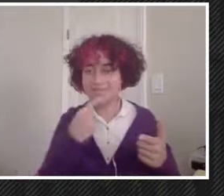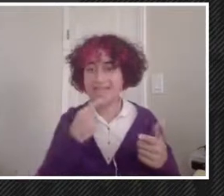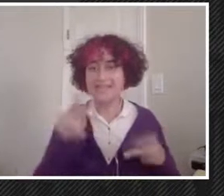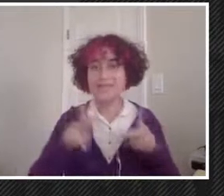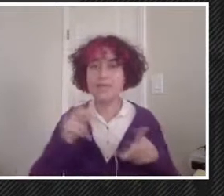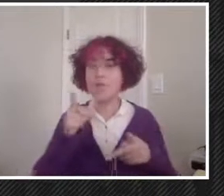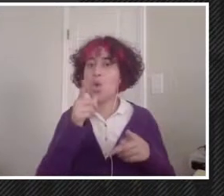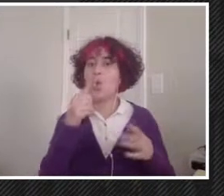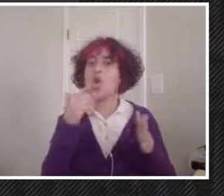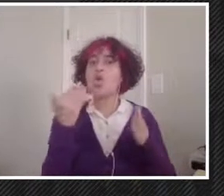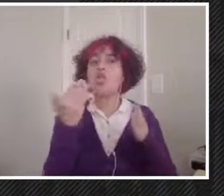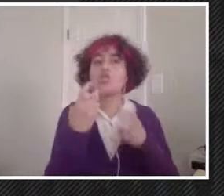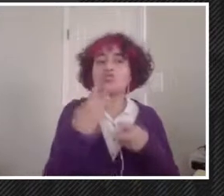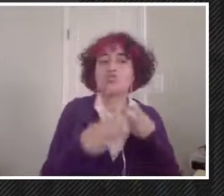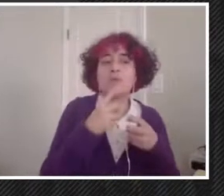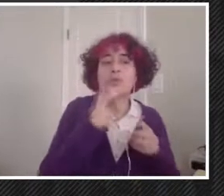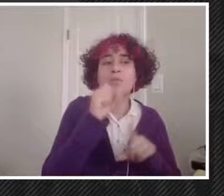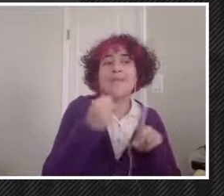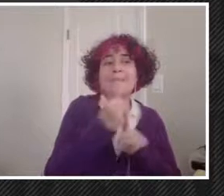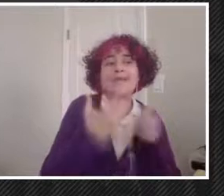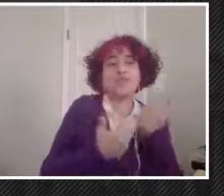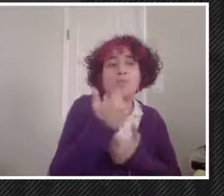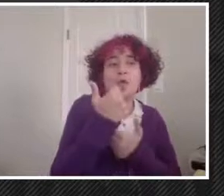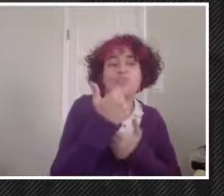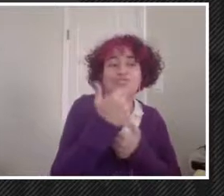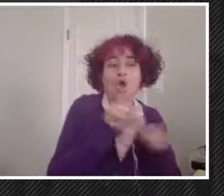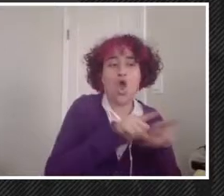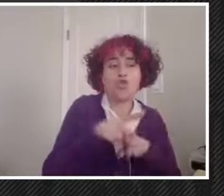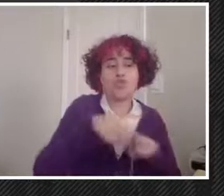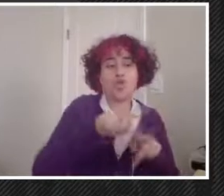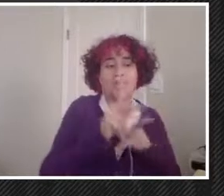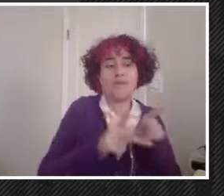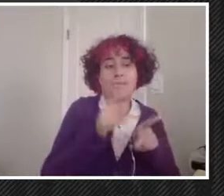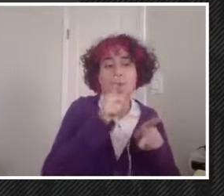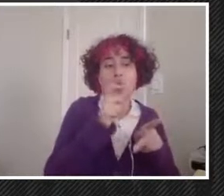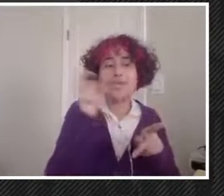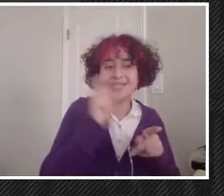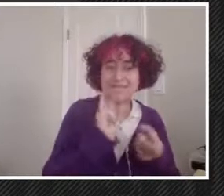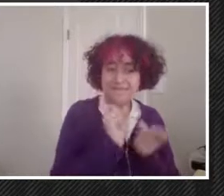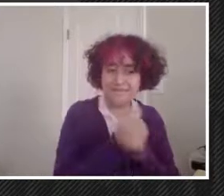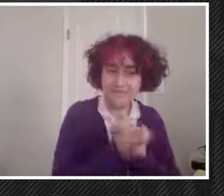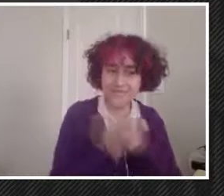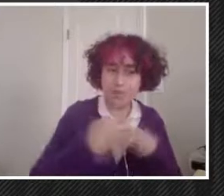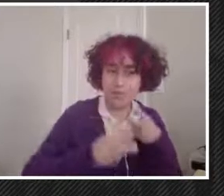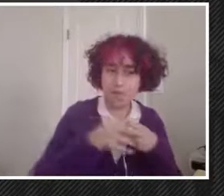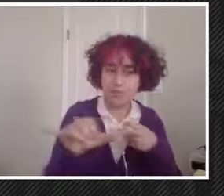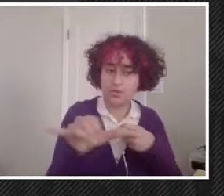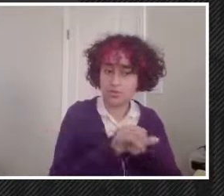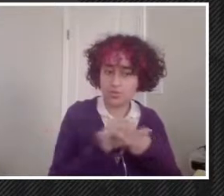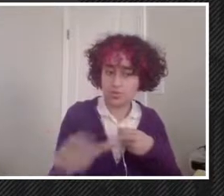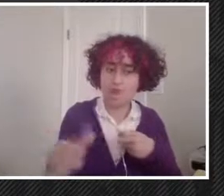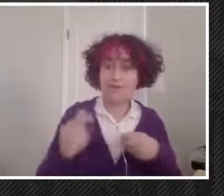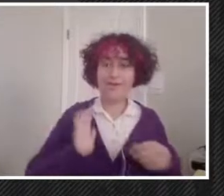who are being impacted are also the ones who need to be fixing the problem as well. And it's our job to put that and give